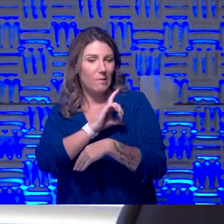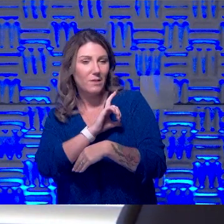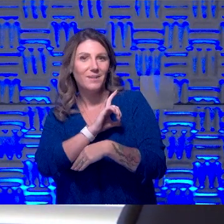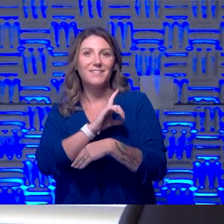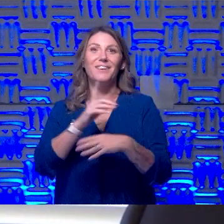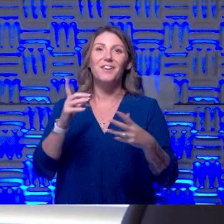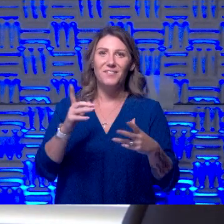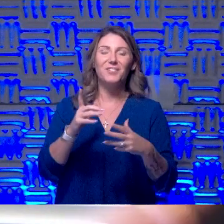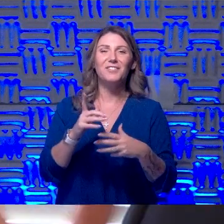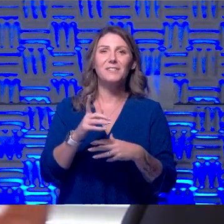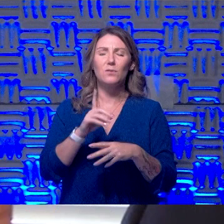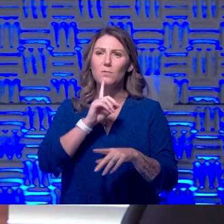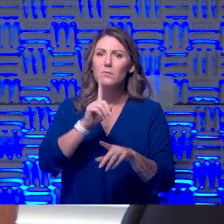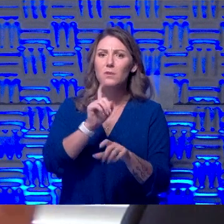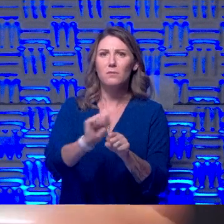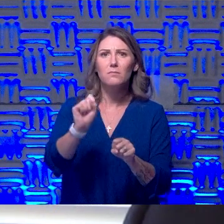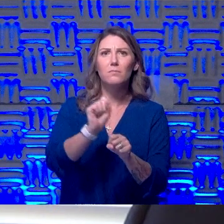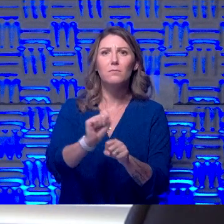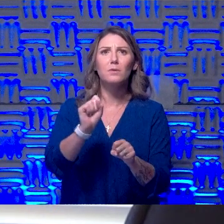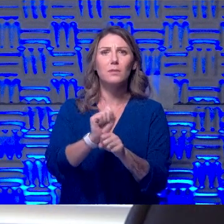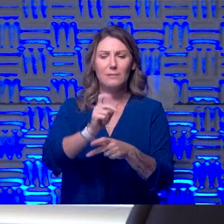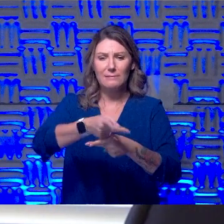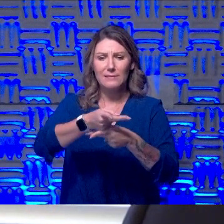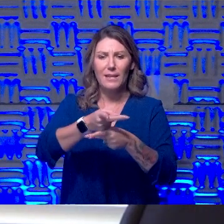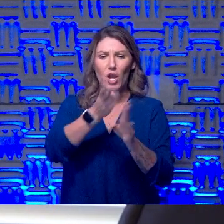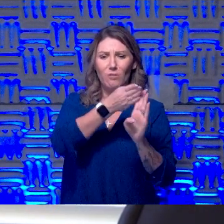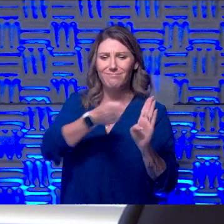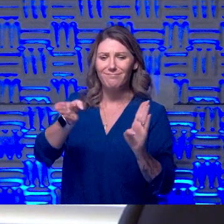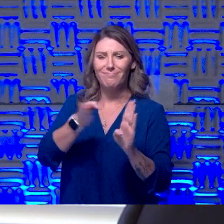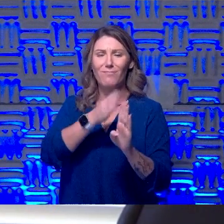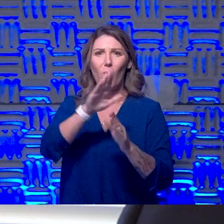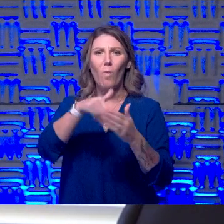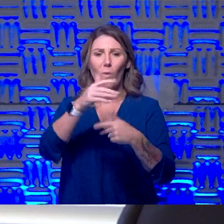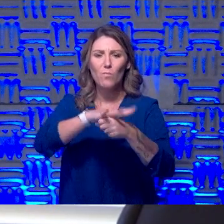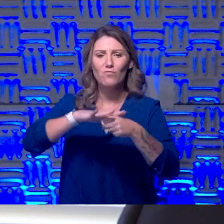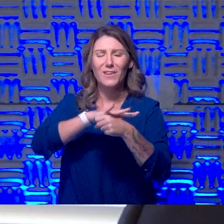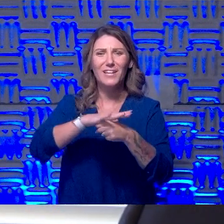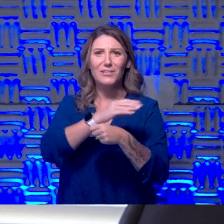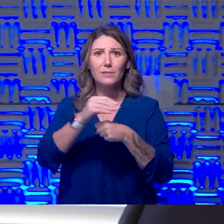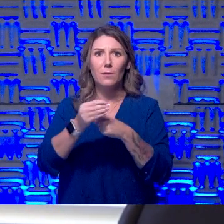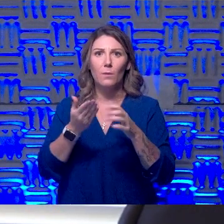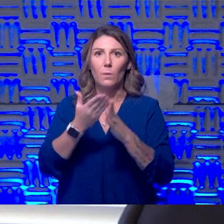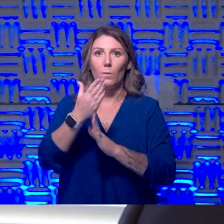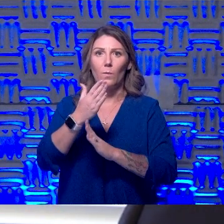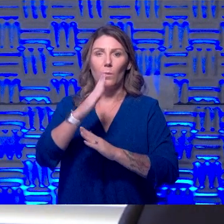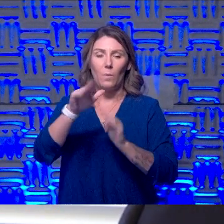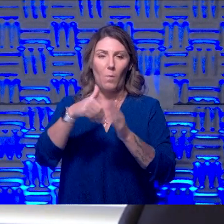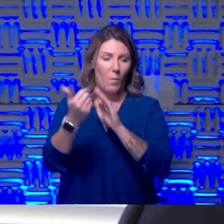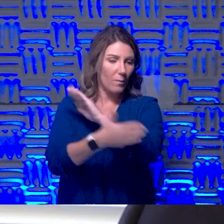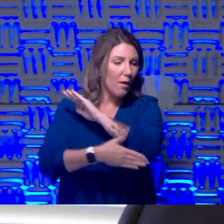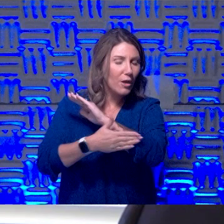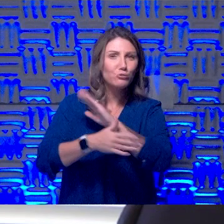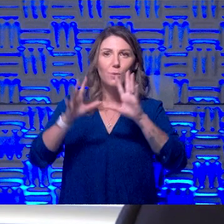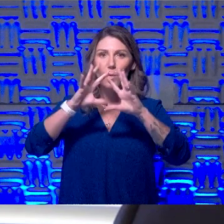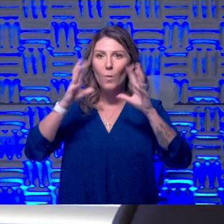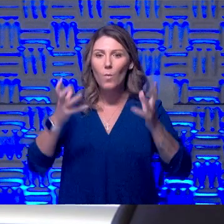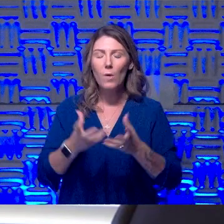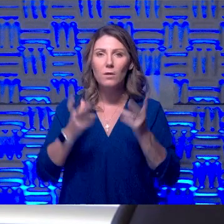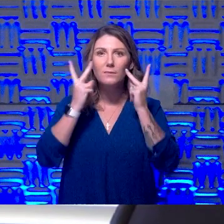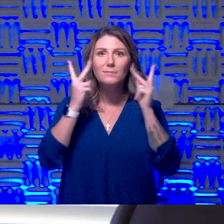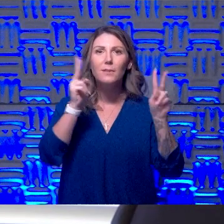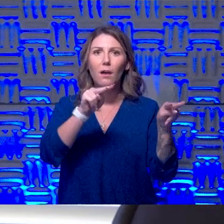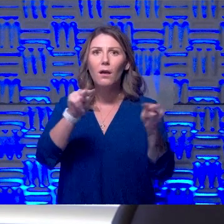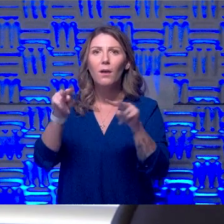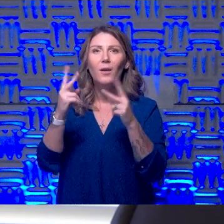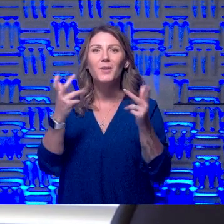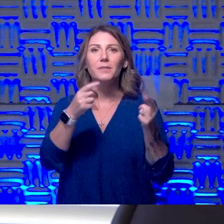work to take care of everybody across this bi-state region, but all across the country and across the world. It's just been amazing to see what's going on out there. For